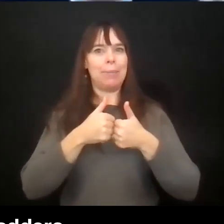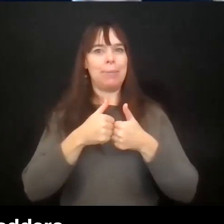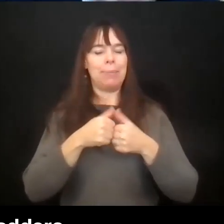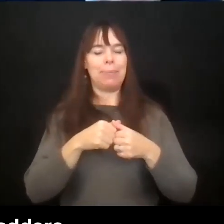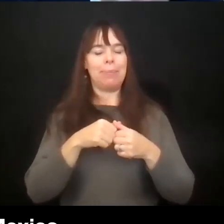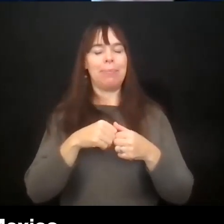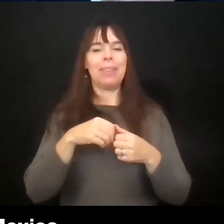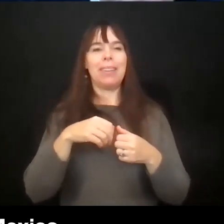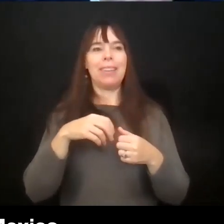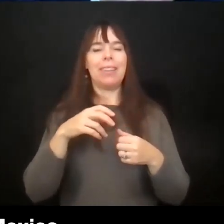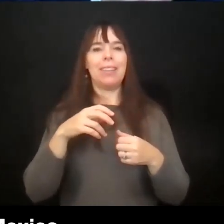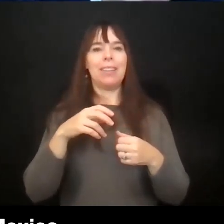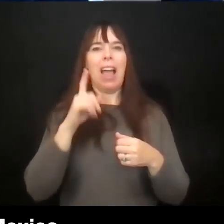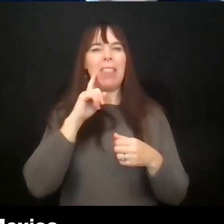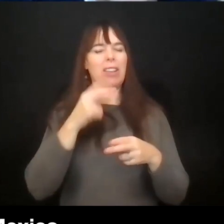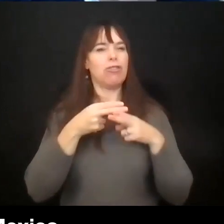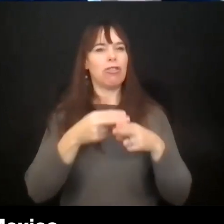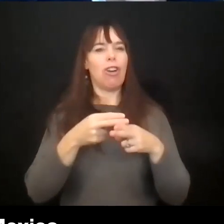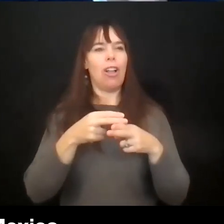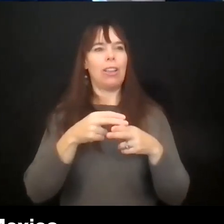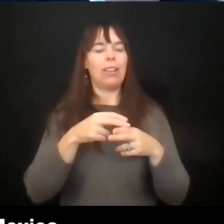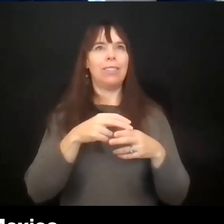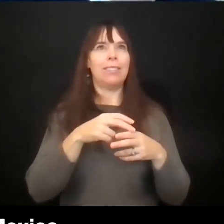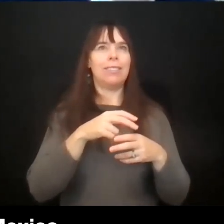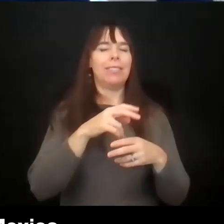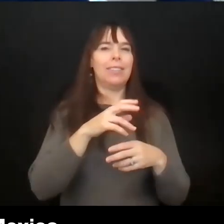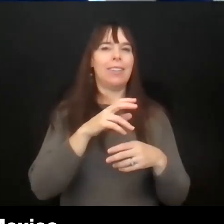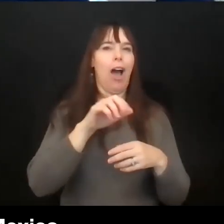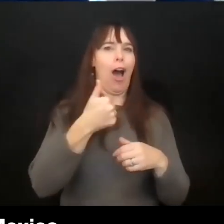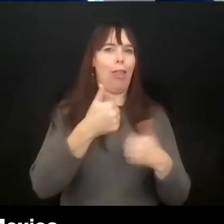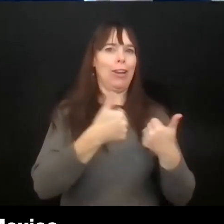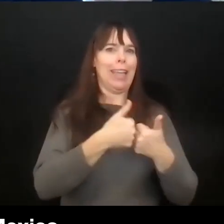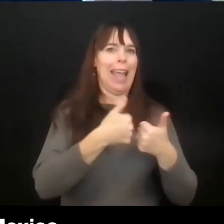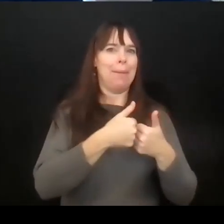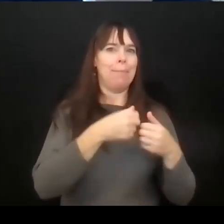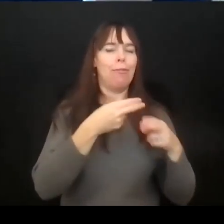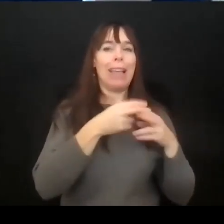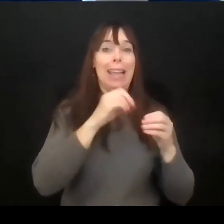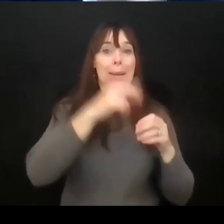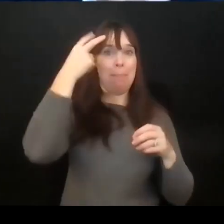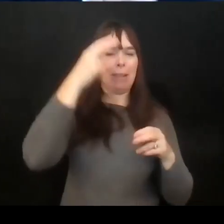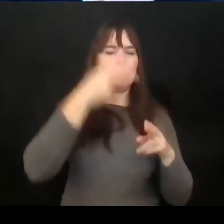Shoots and Ladders. I think it's called Snakes and Ladders in